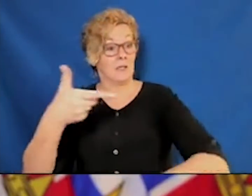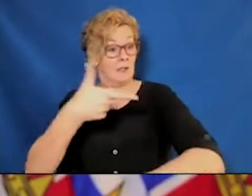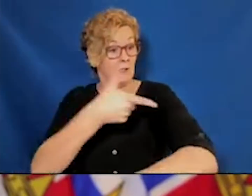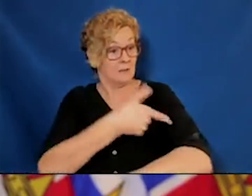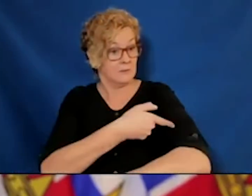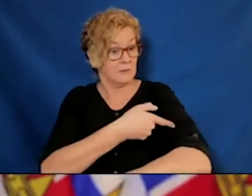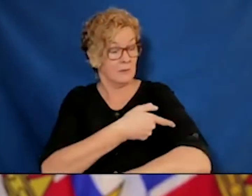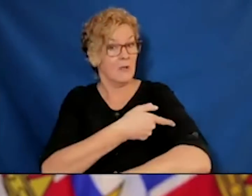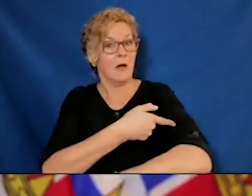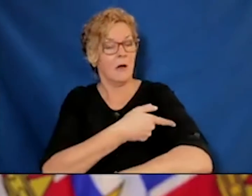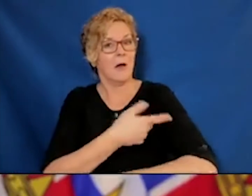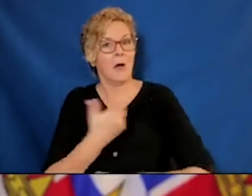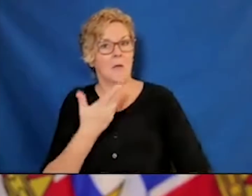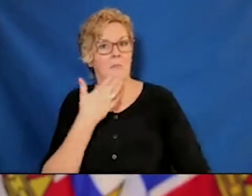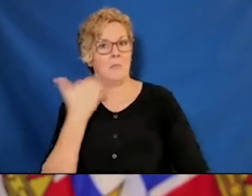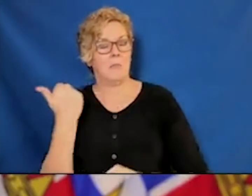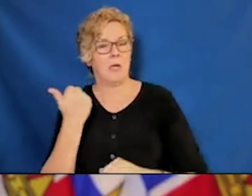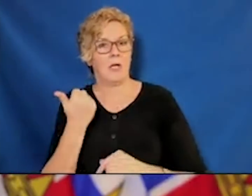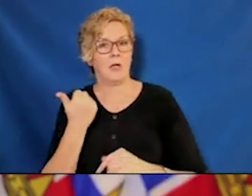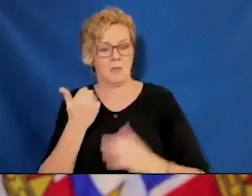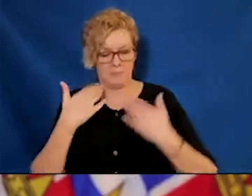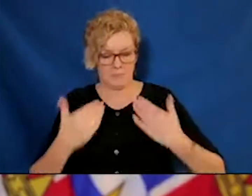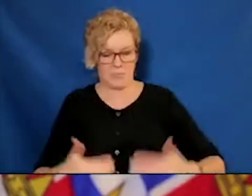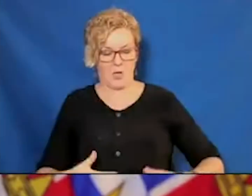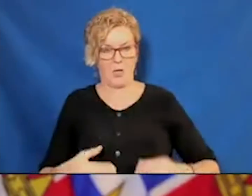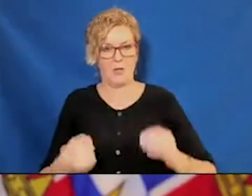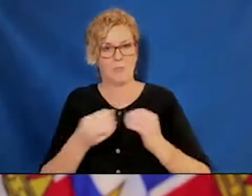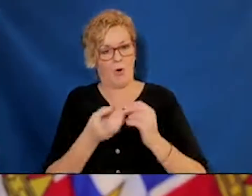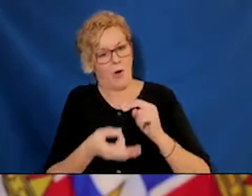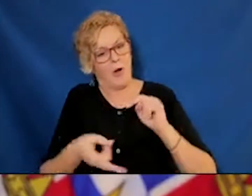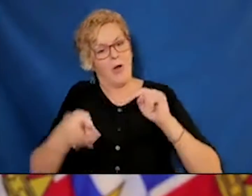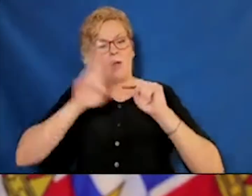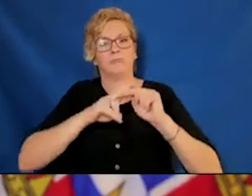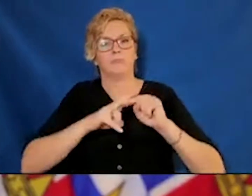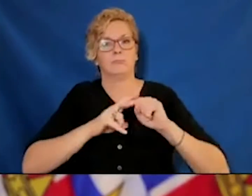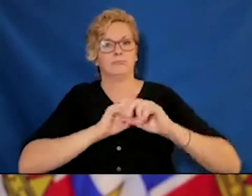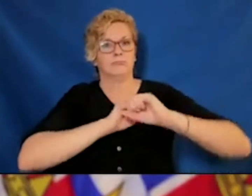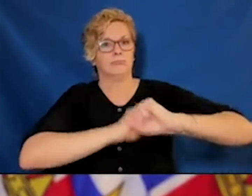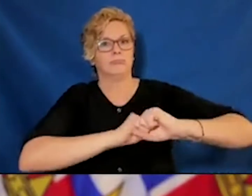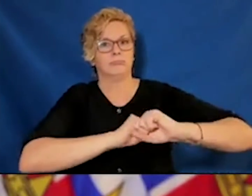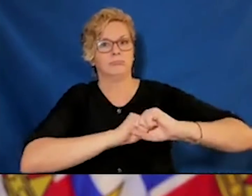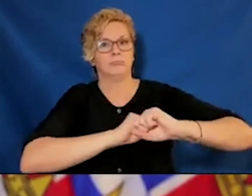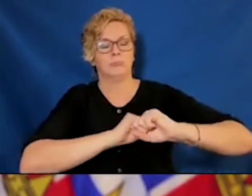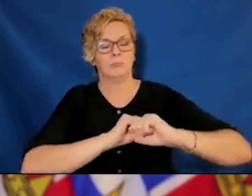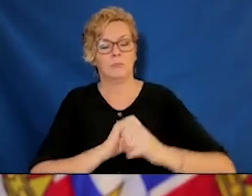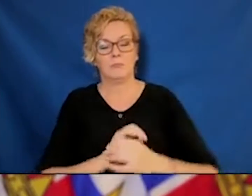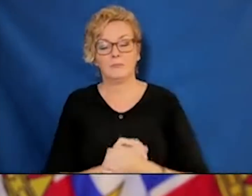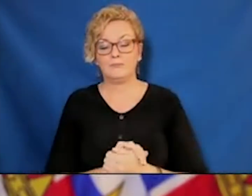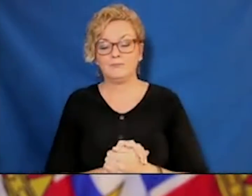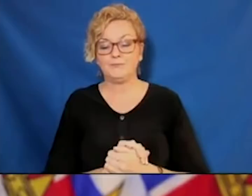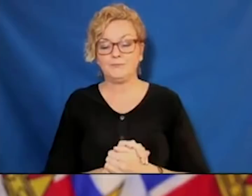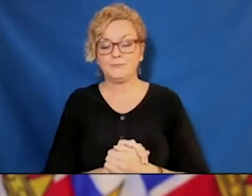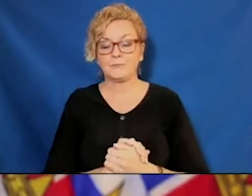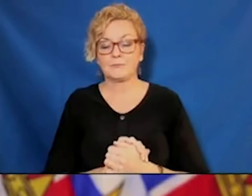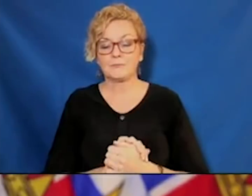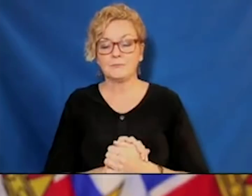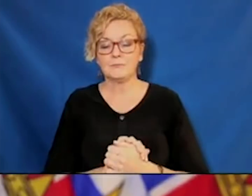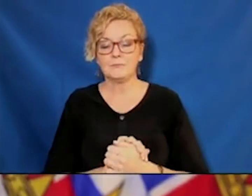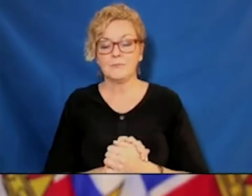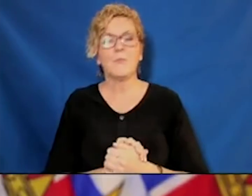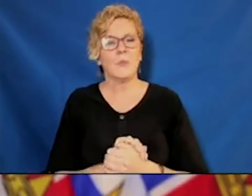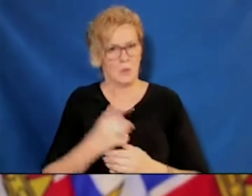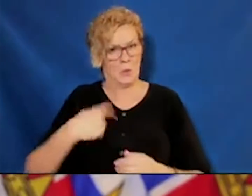know, but we will be monitoring carefully for that. The WHO and NACI now have extended